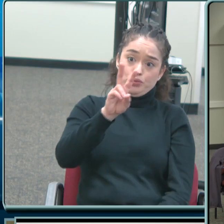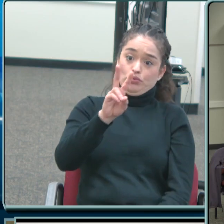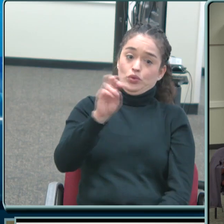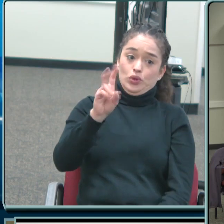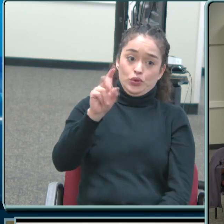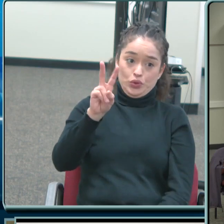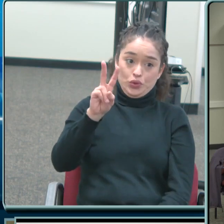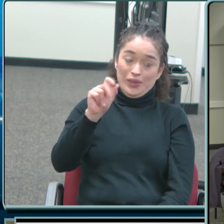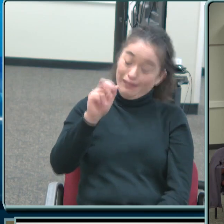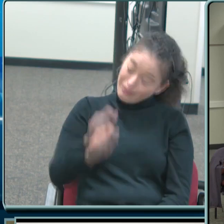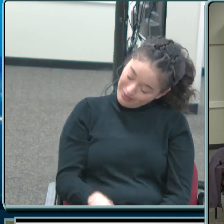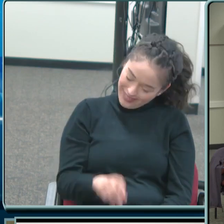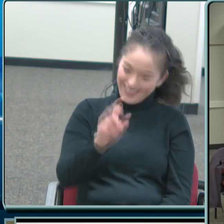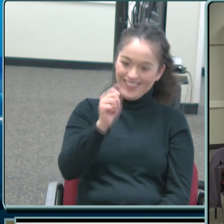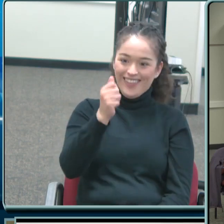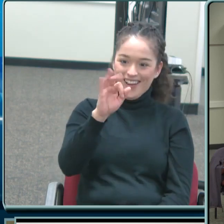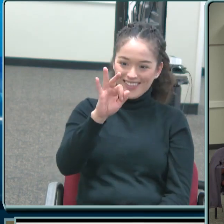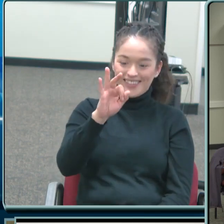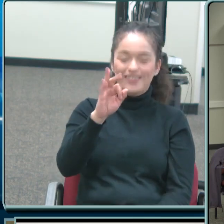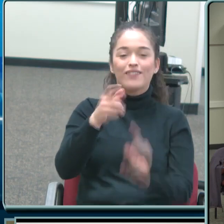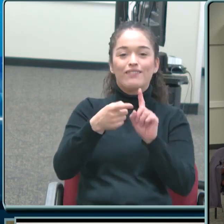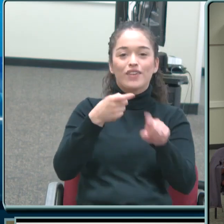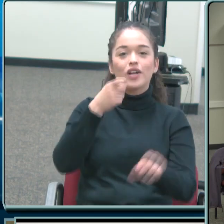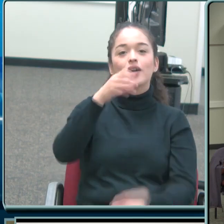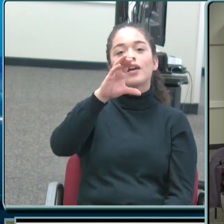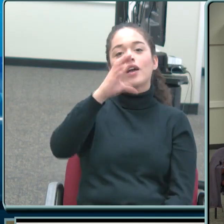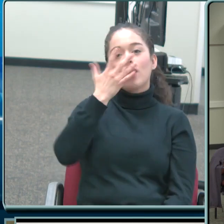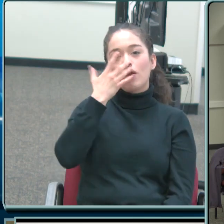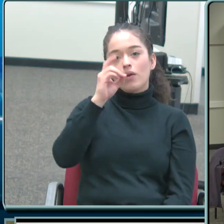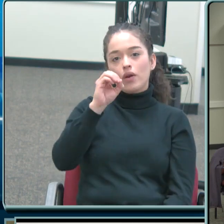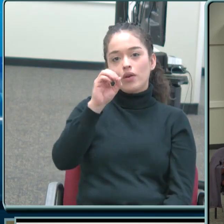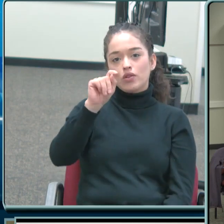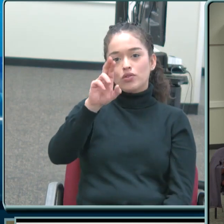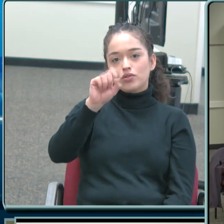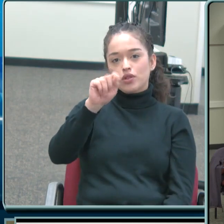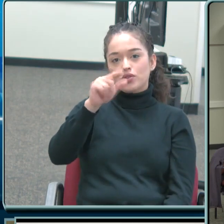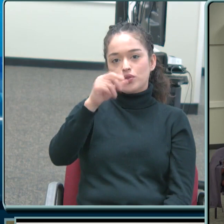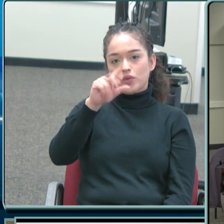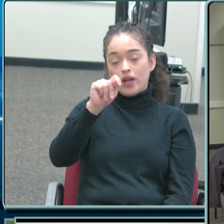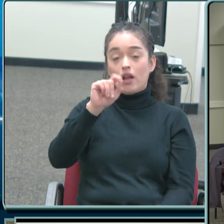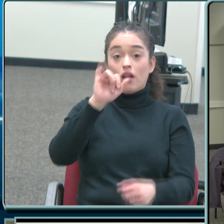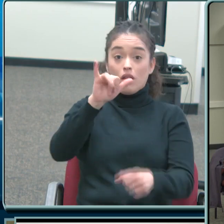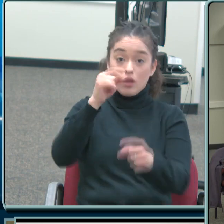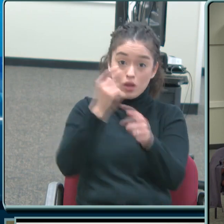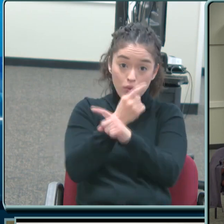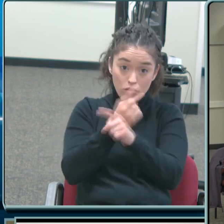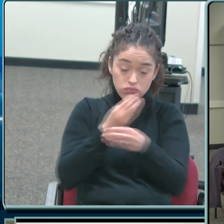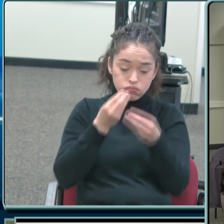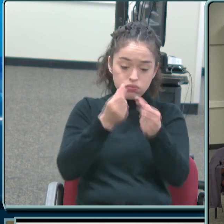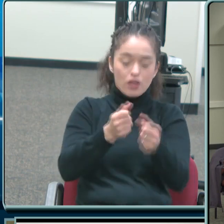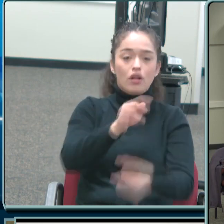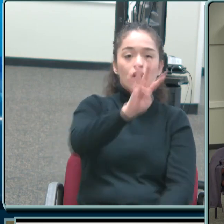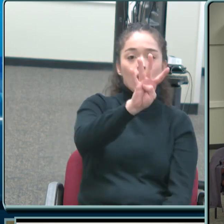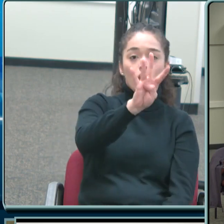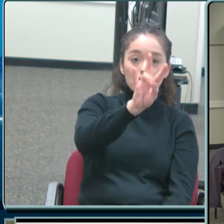$222,219 from the Colorado Trust Grant, and the appropriated expenditures will be